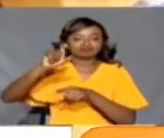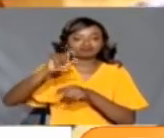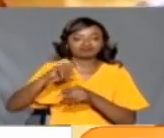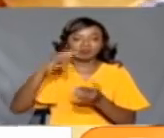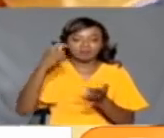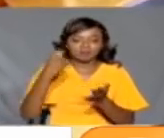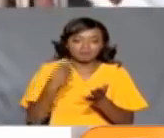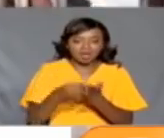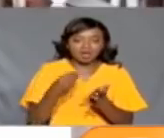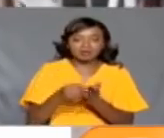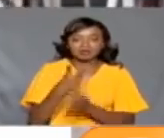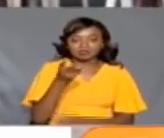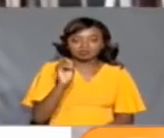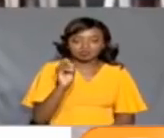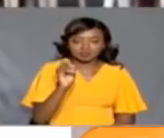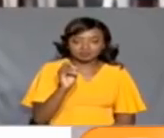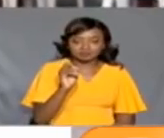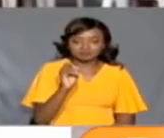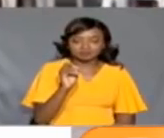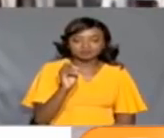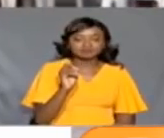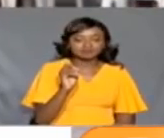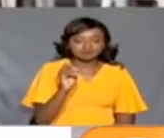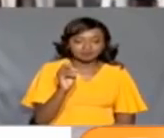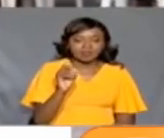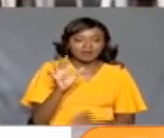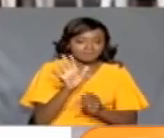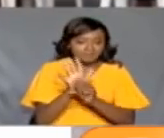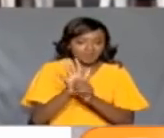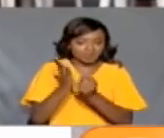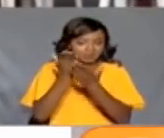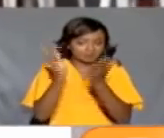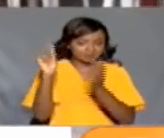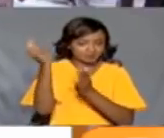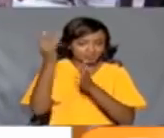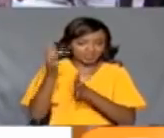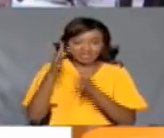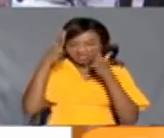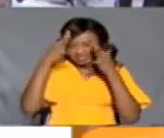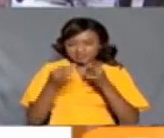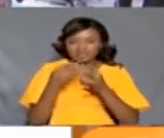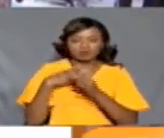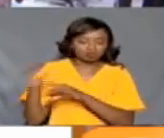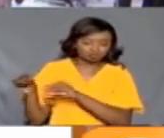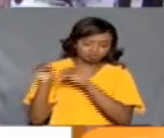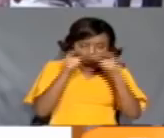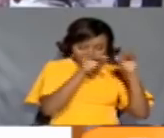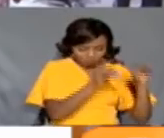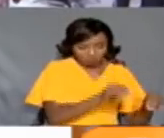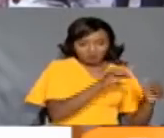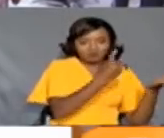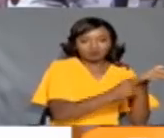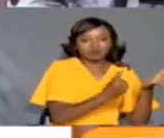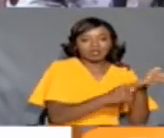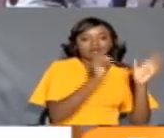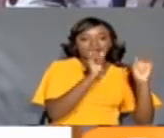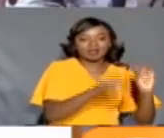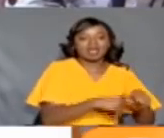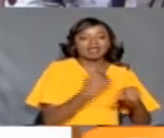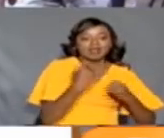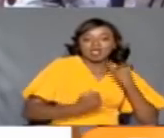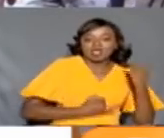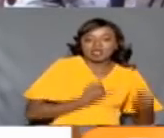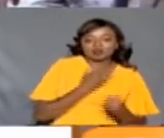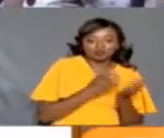beverages. Consequently, many Kenyans are now crossing the border to Uganda in a bid to get their favorite alcoholic